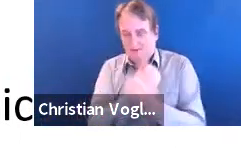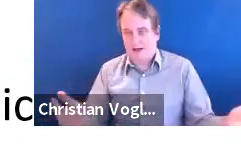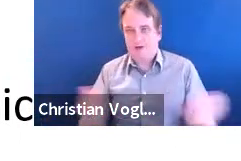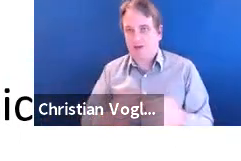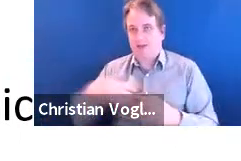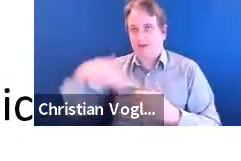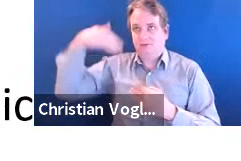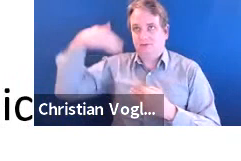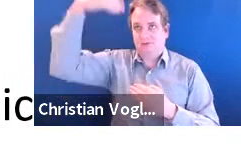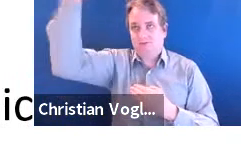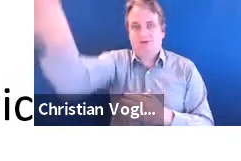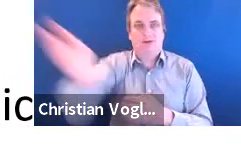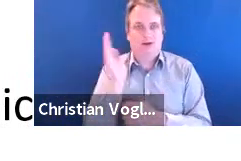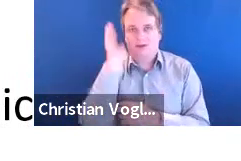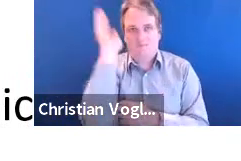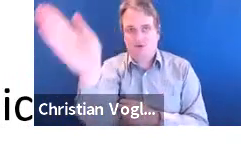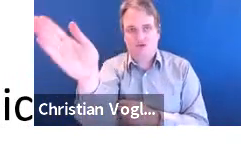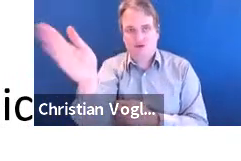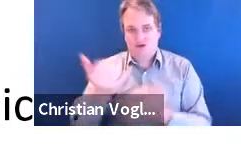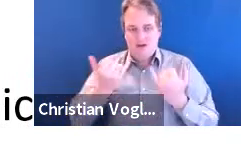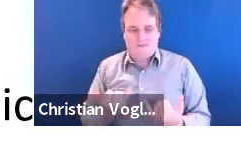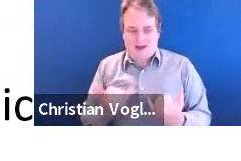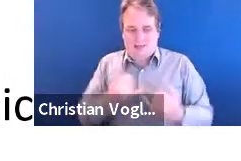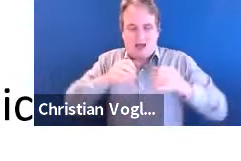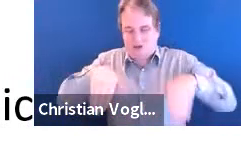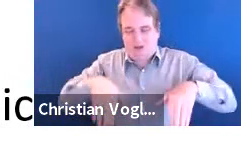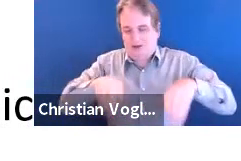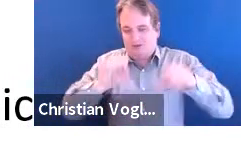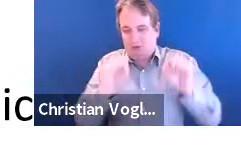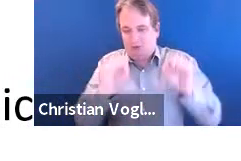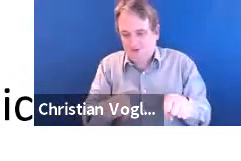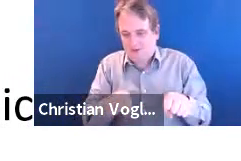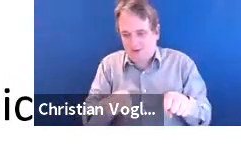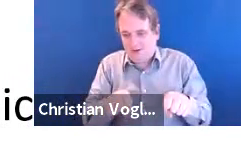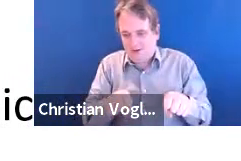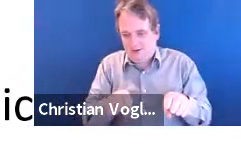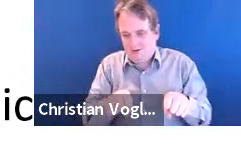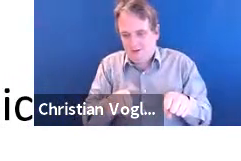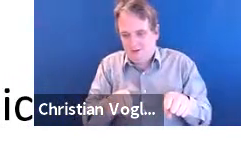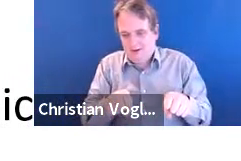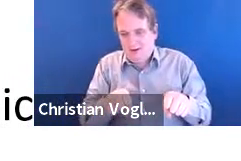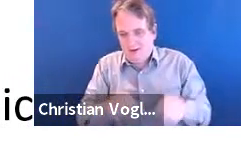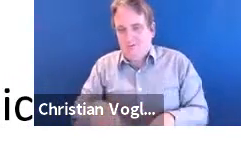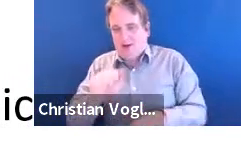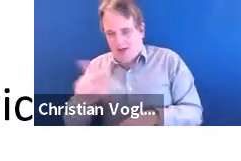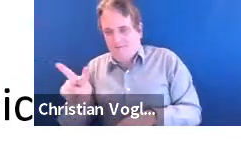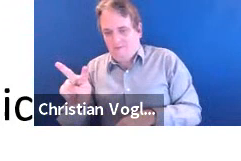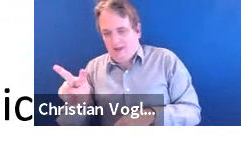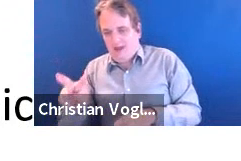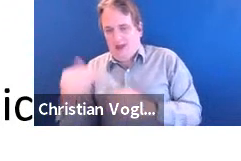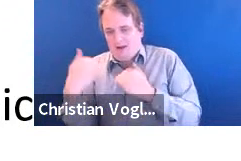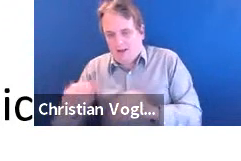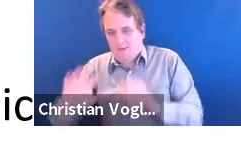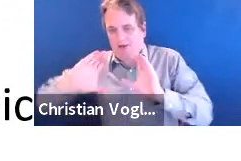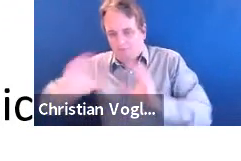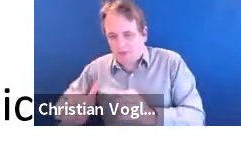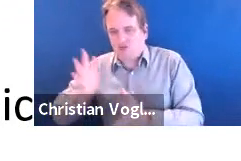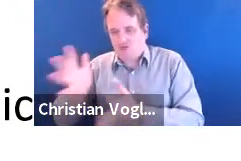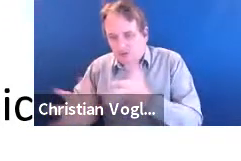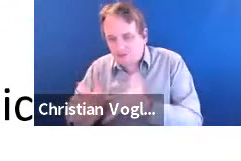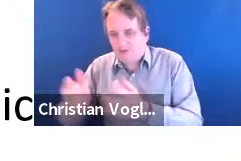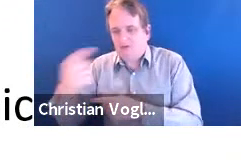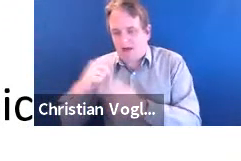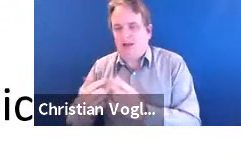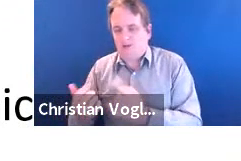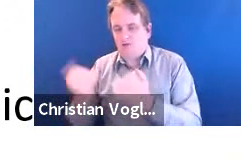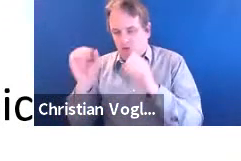general purpose technology for gestures and sign language interfaces are a long way off. We are simply not there yet. But